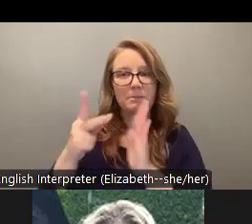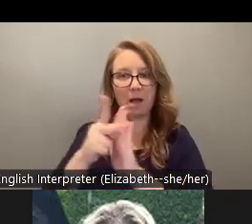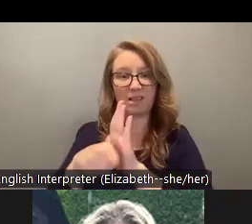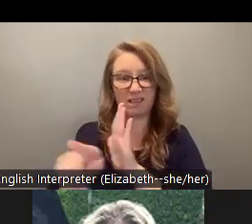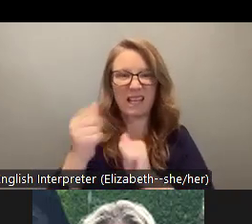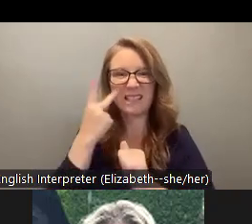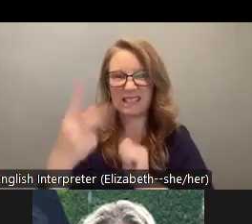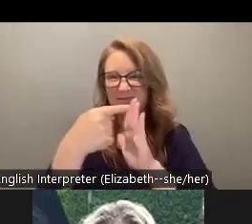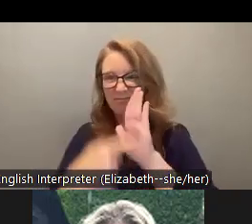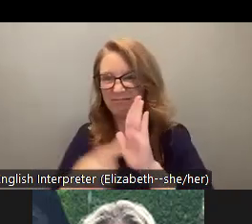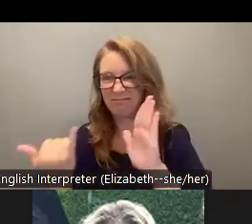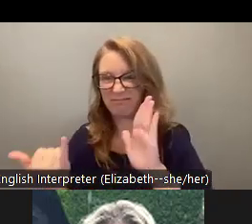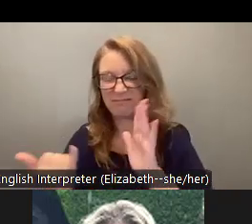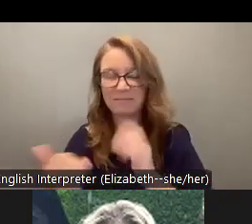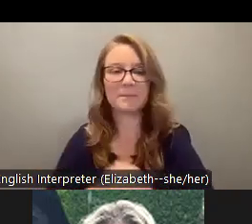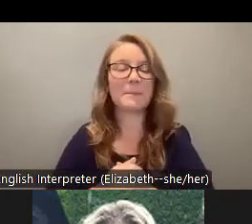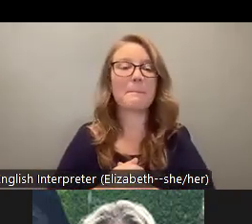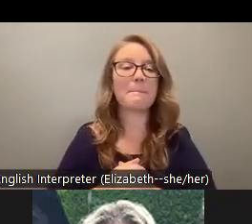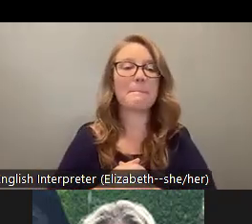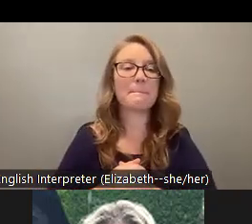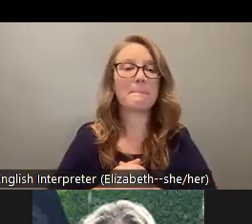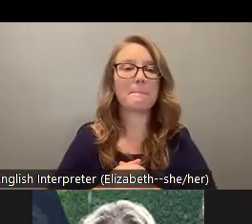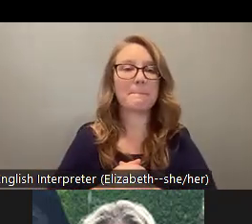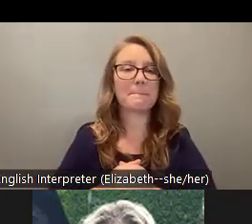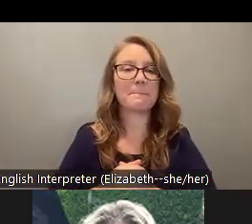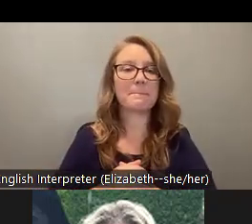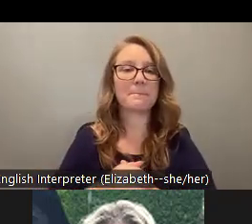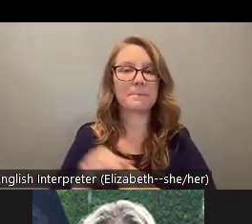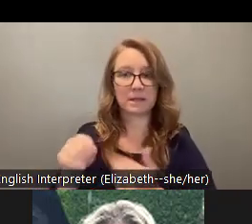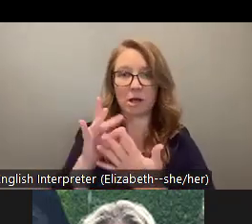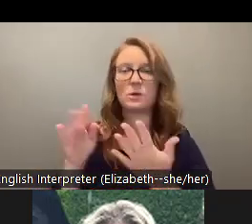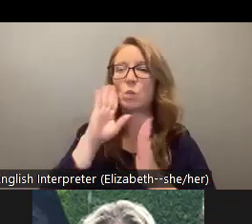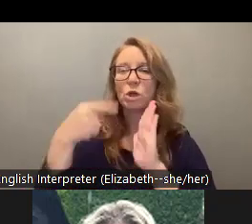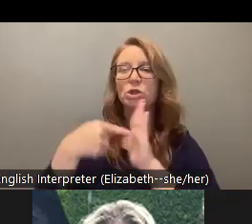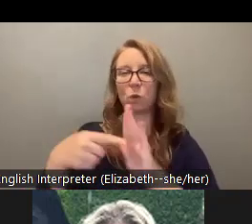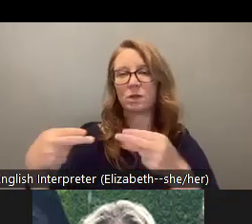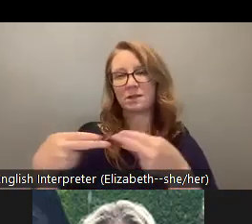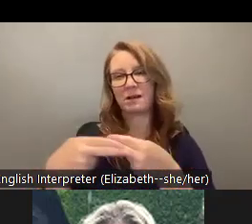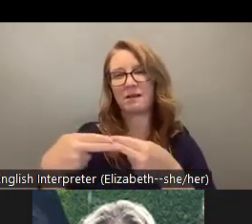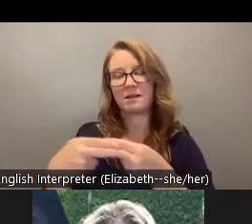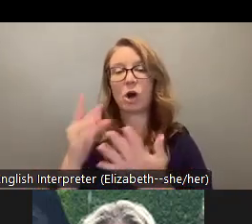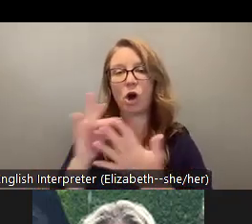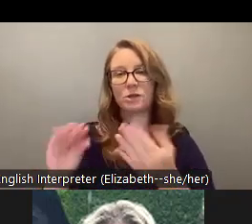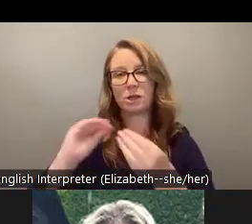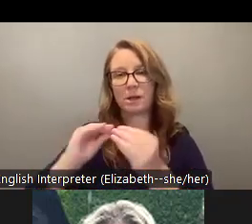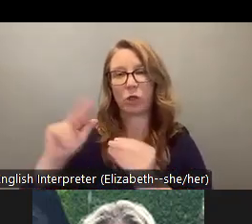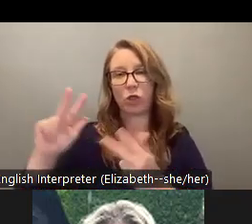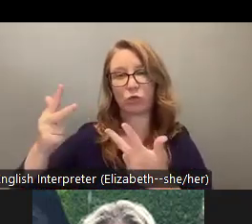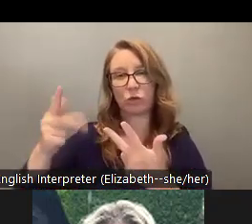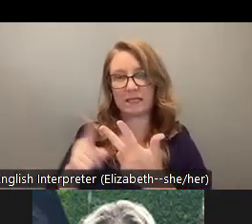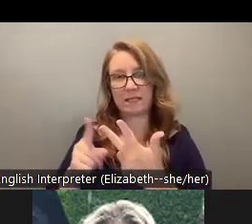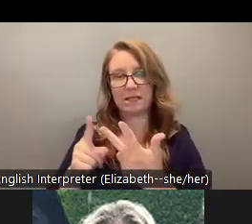you. This option, which will be shown in the slide deck as option 3, is